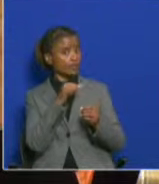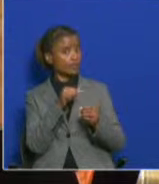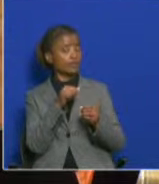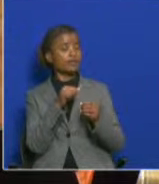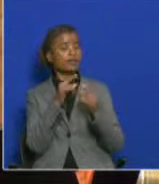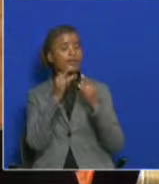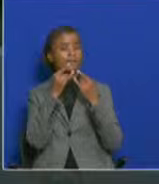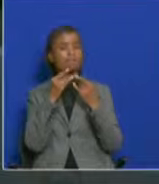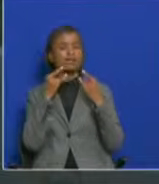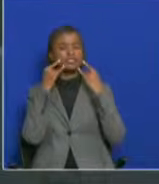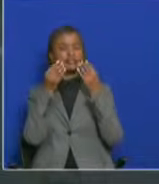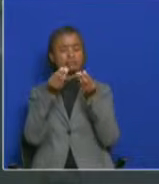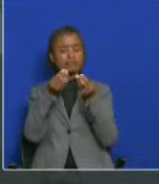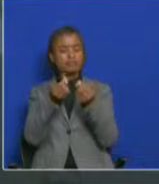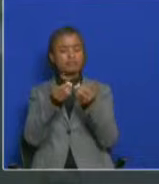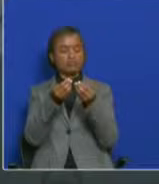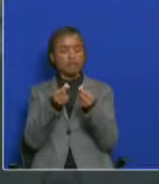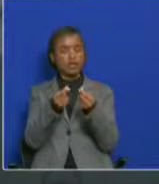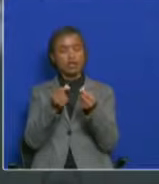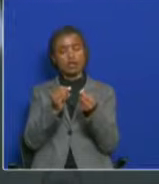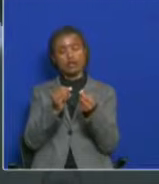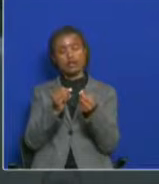Can I have a look one more time?